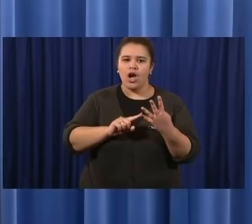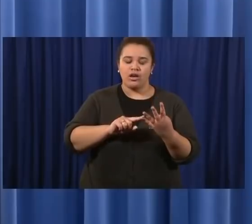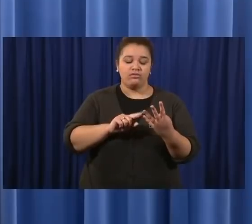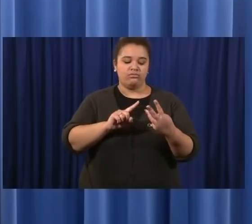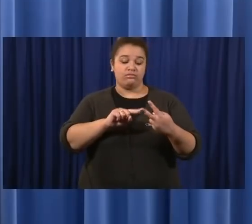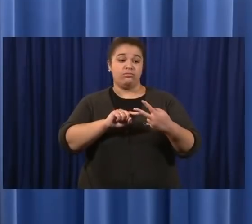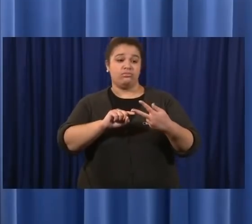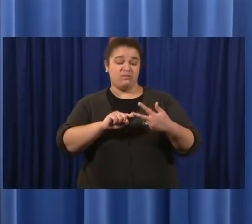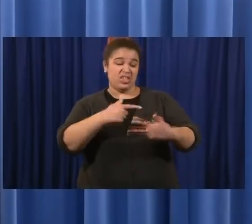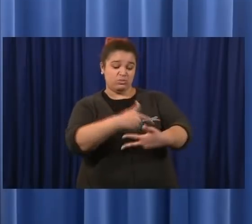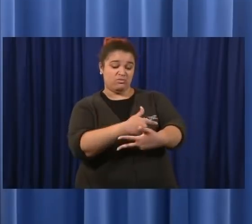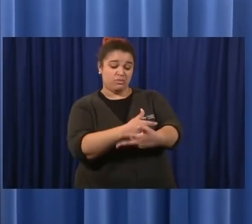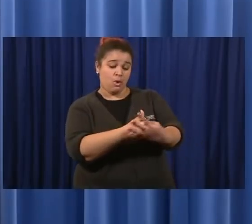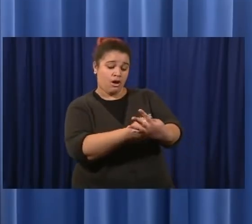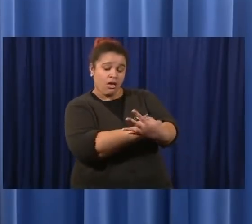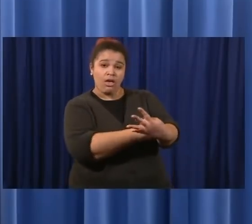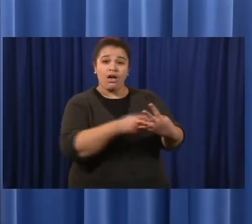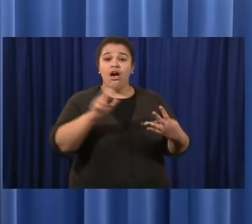arrest until a vaccine?